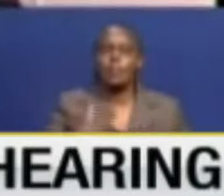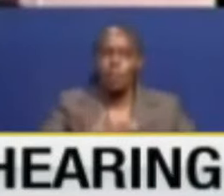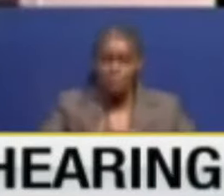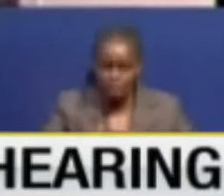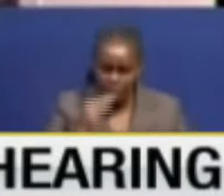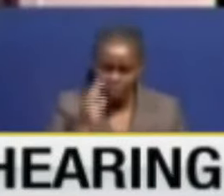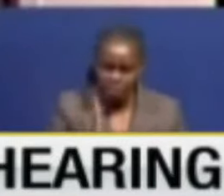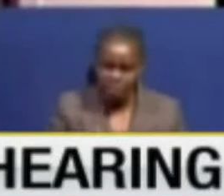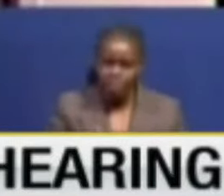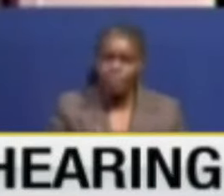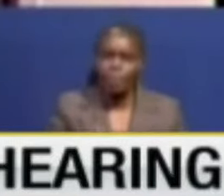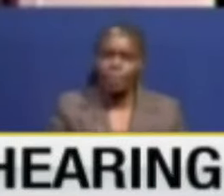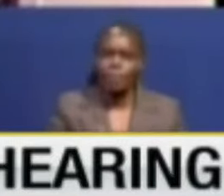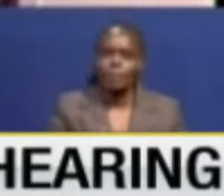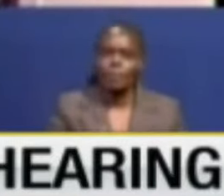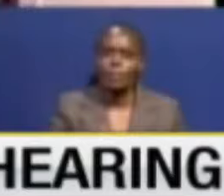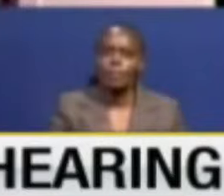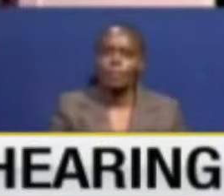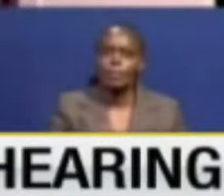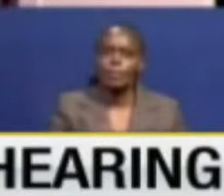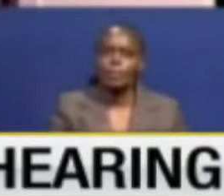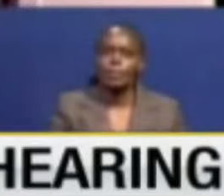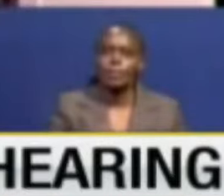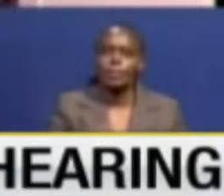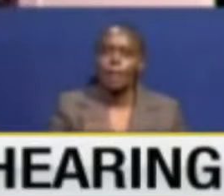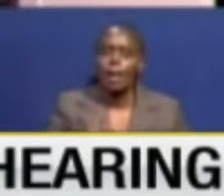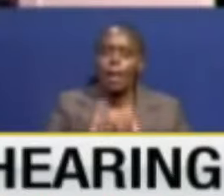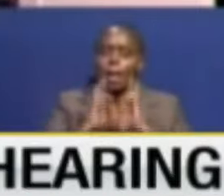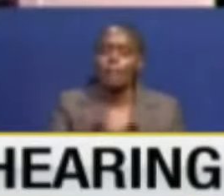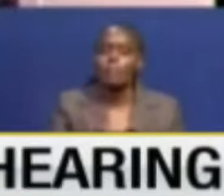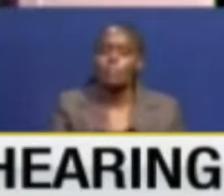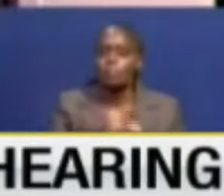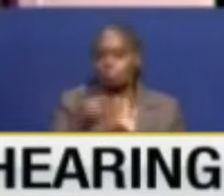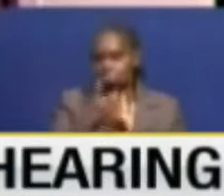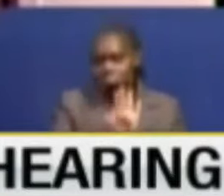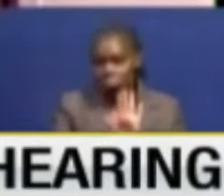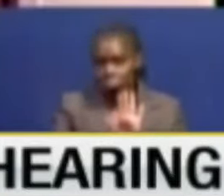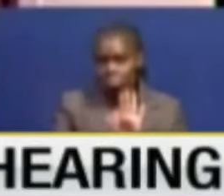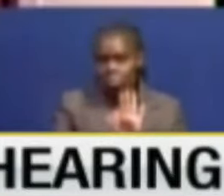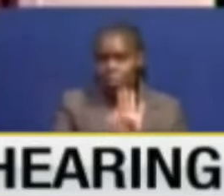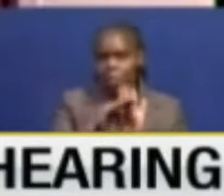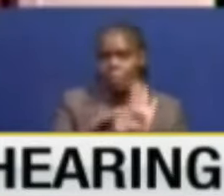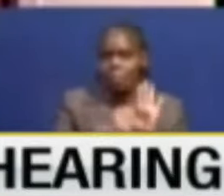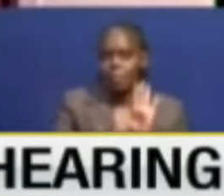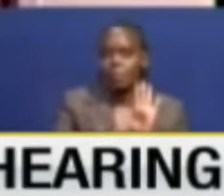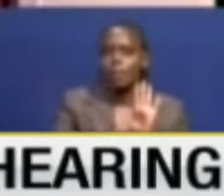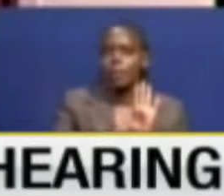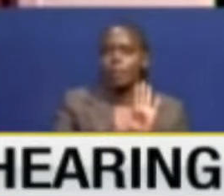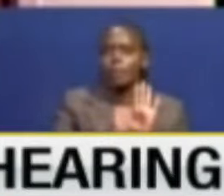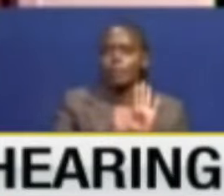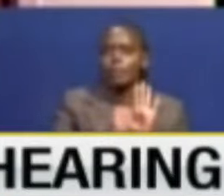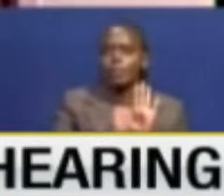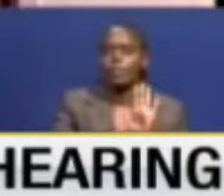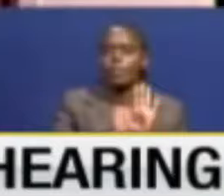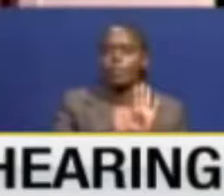sir, it is alleged by the response at paragraph